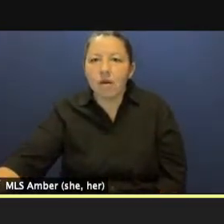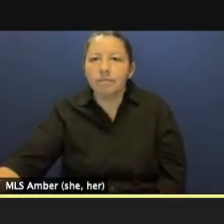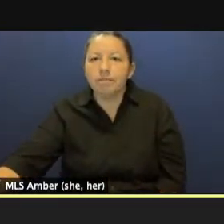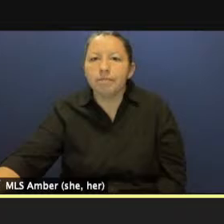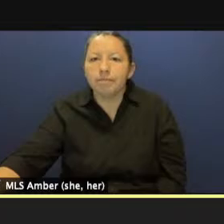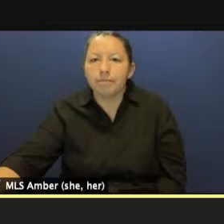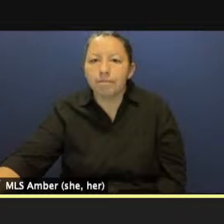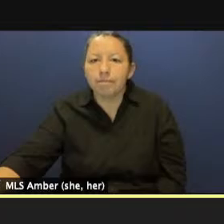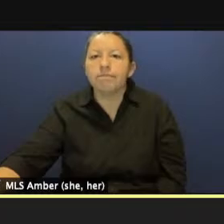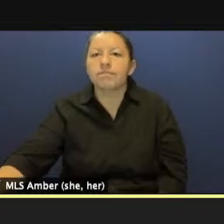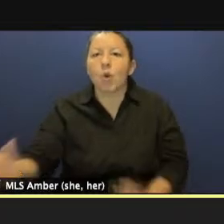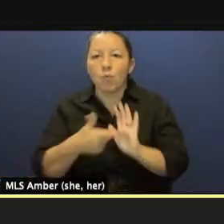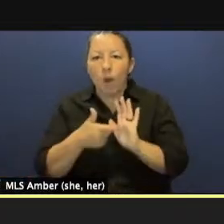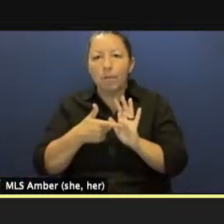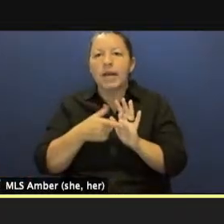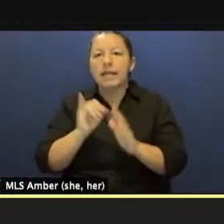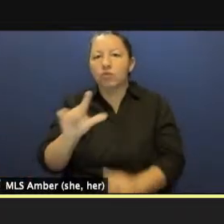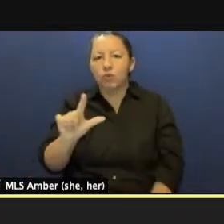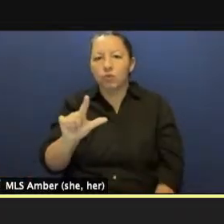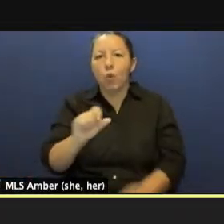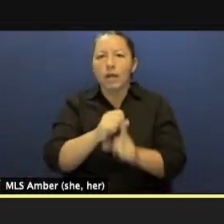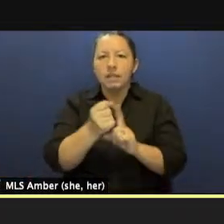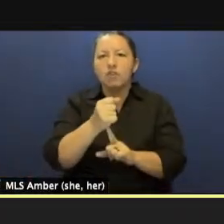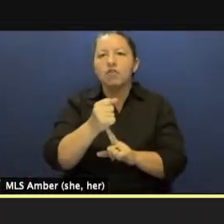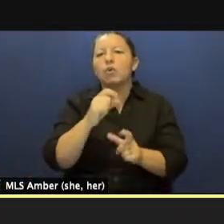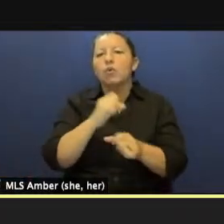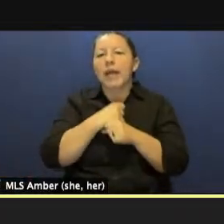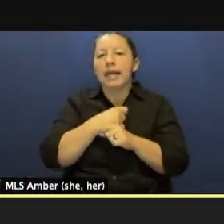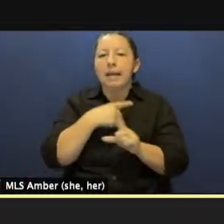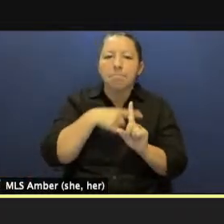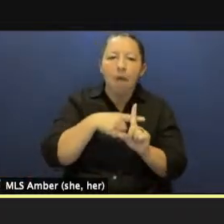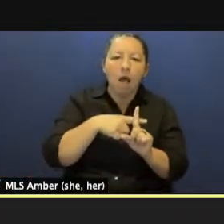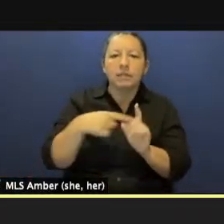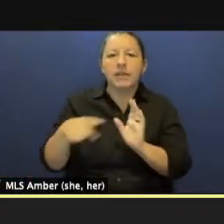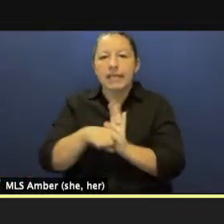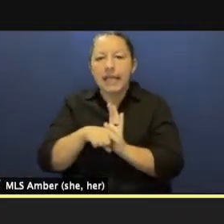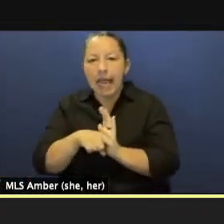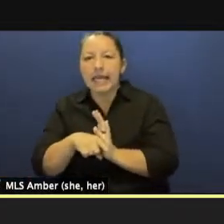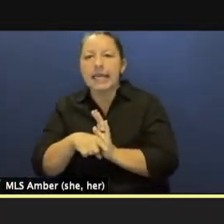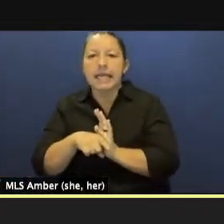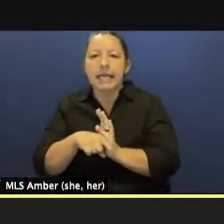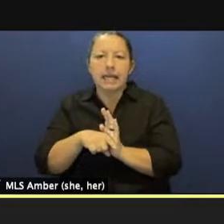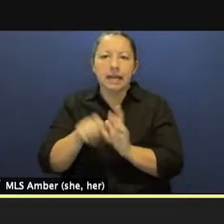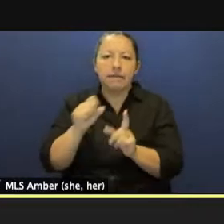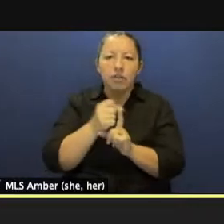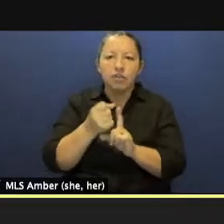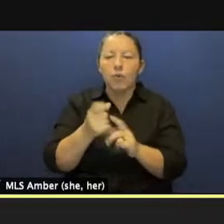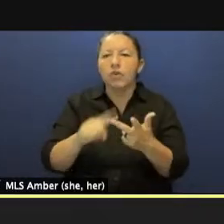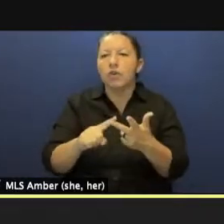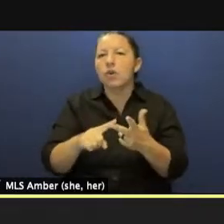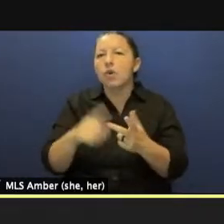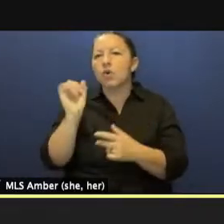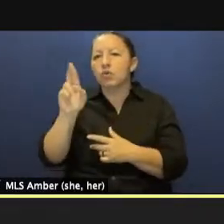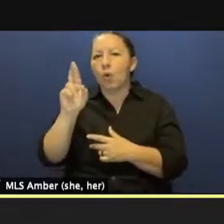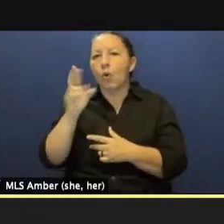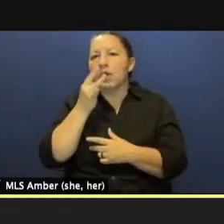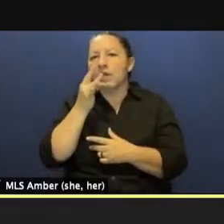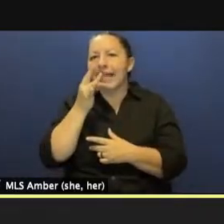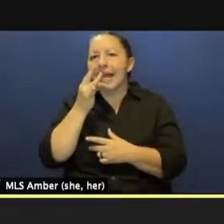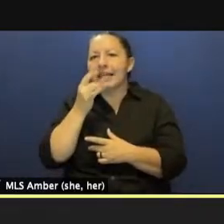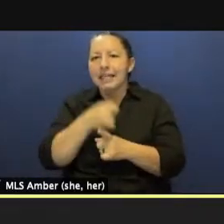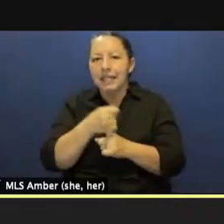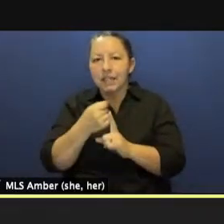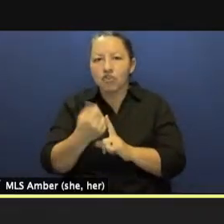cratering, positive and negative relief conditions, solar lighting conditions, and helping the drivers